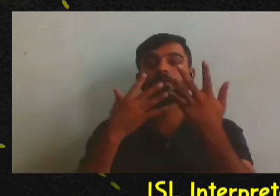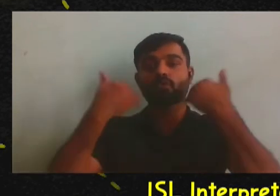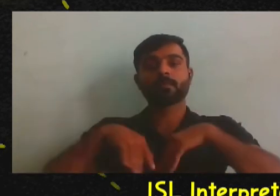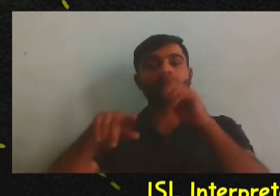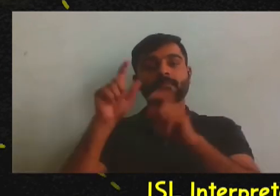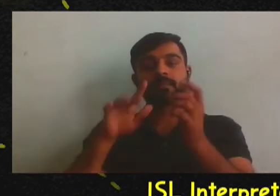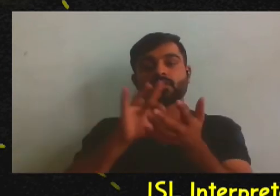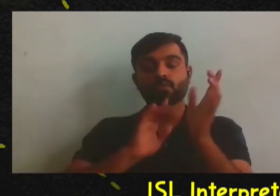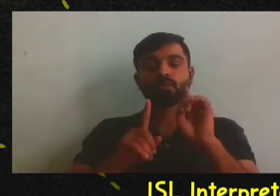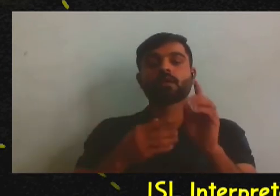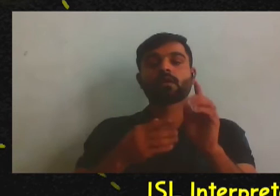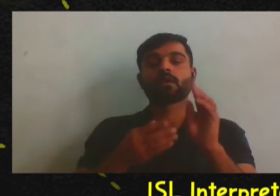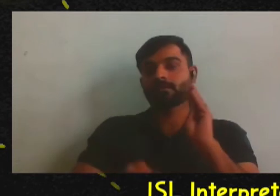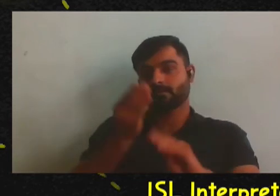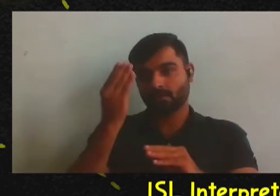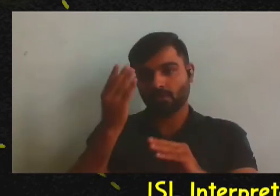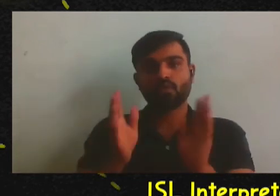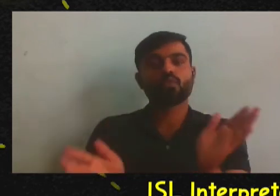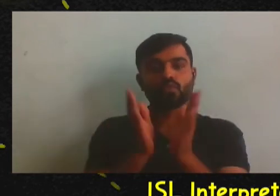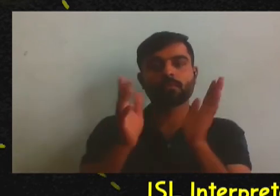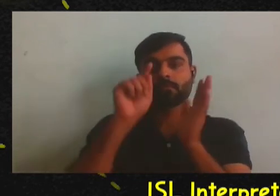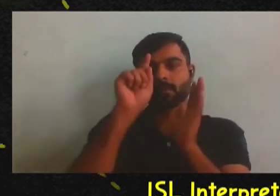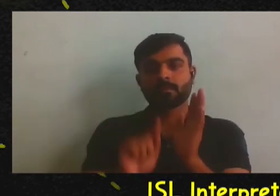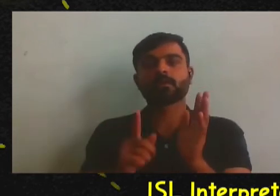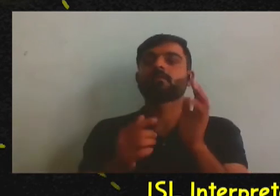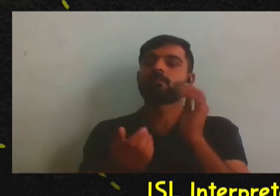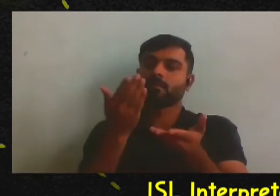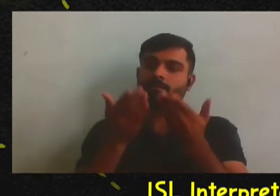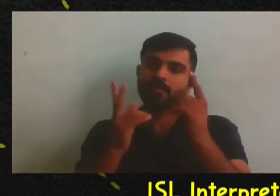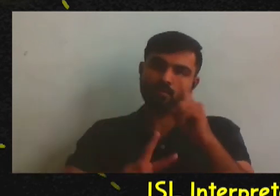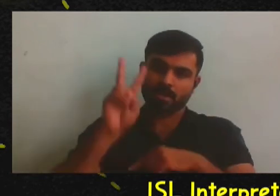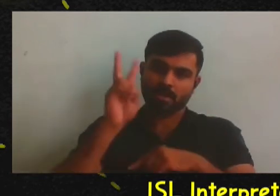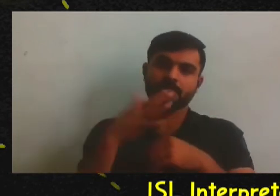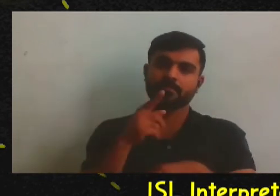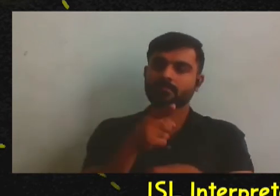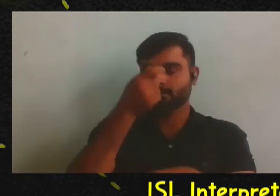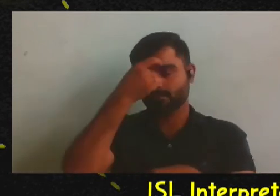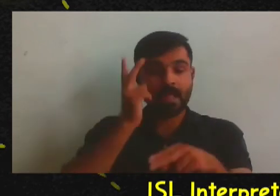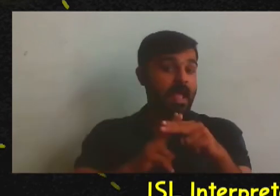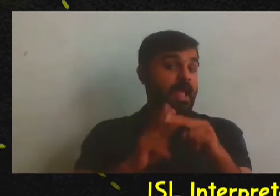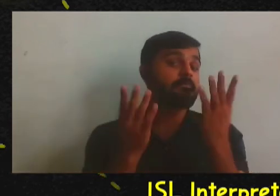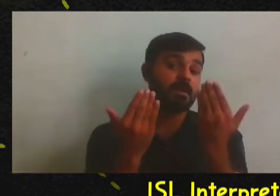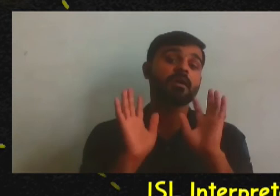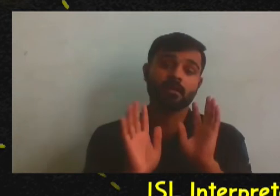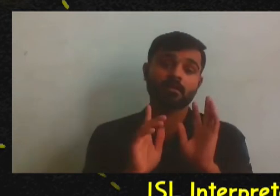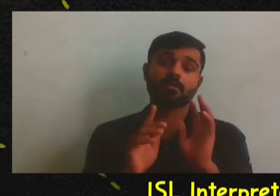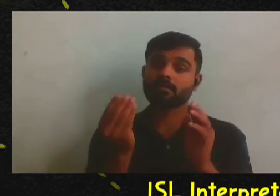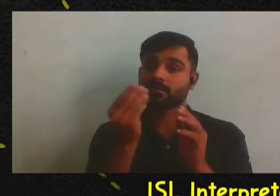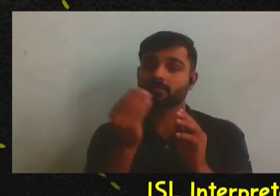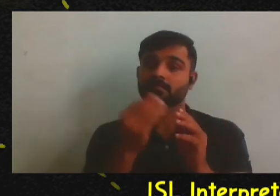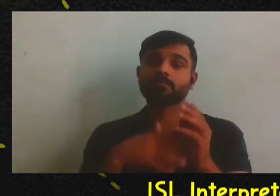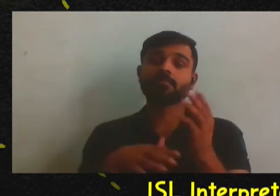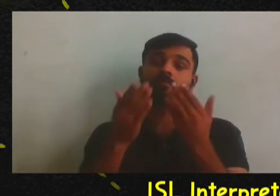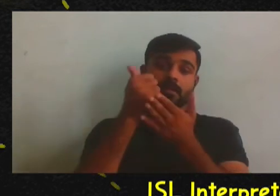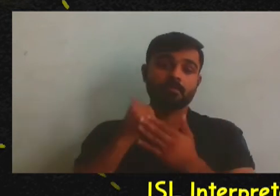where, more guidance can be provided would be valuable. And I think that's probably where some of it might help.